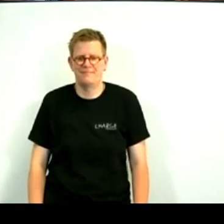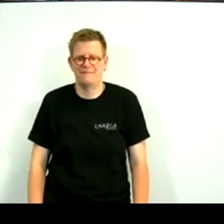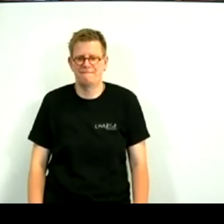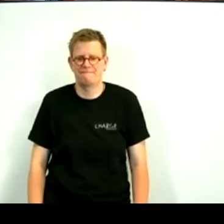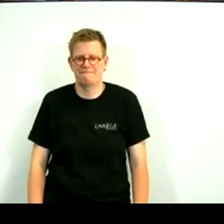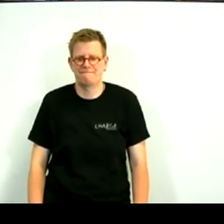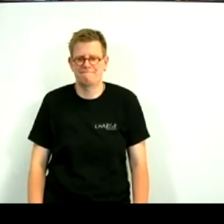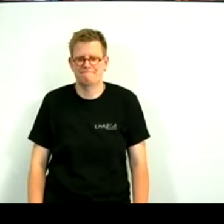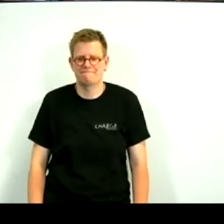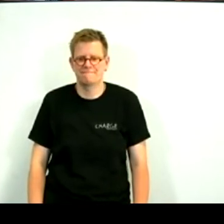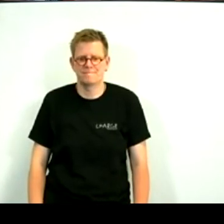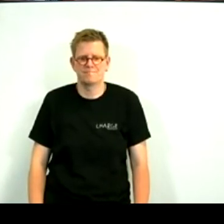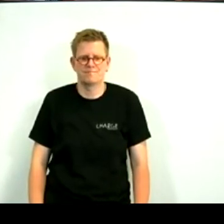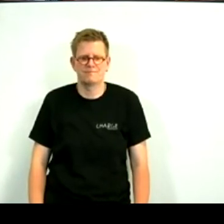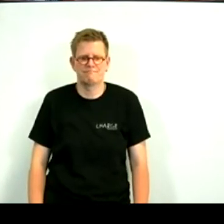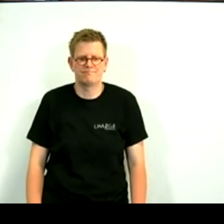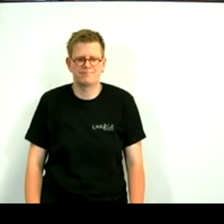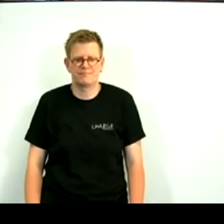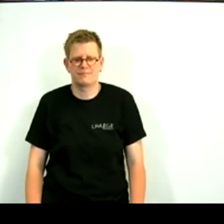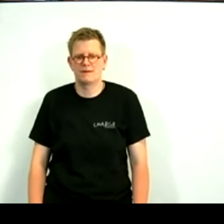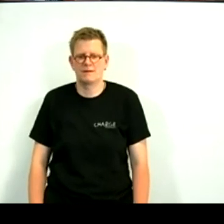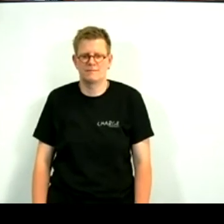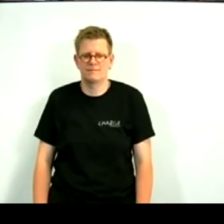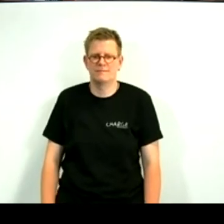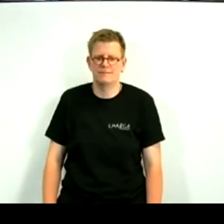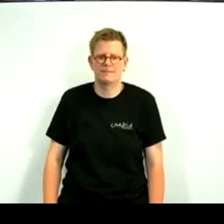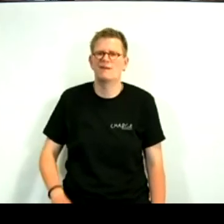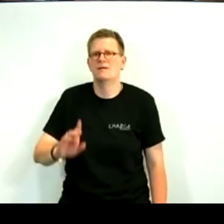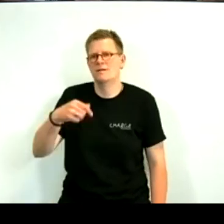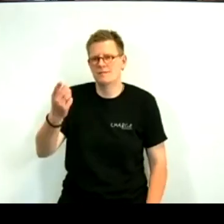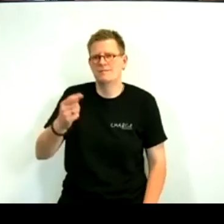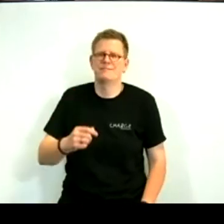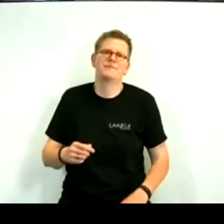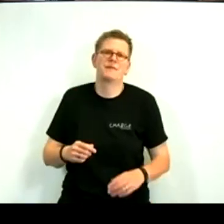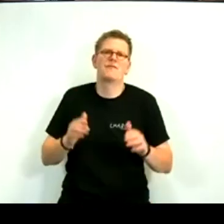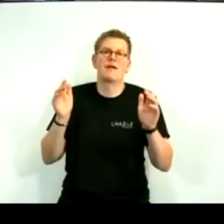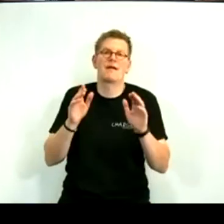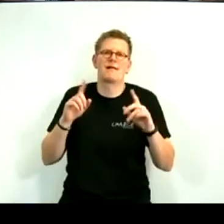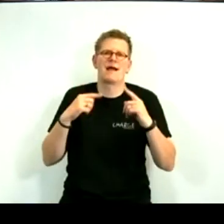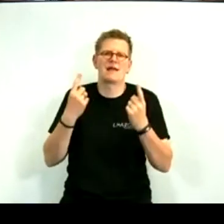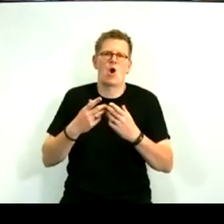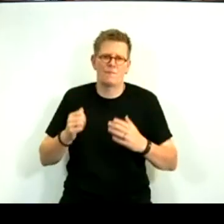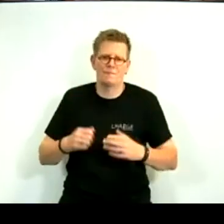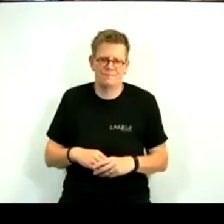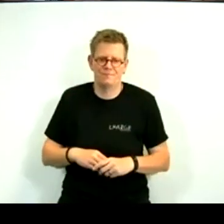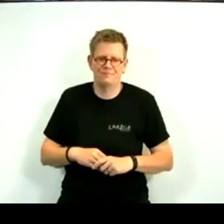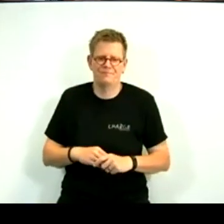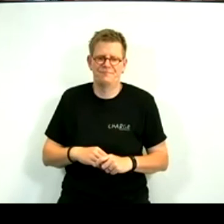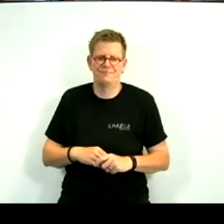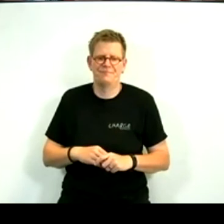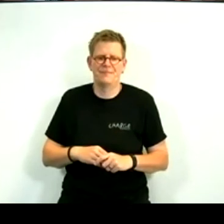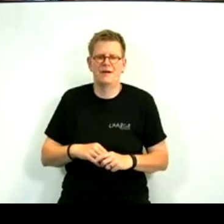room, Lily Nielsen's little room. This is why this is such a good piece of equipment for young children with